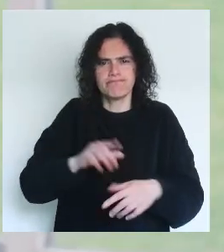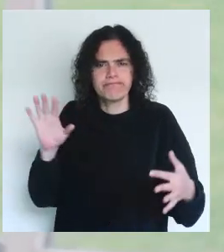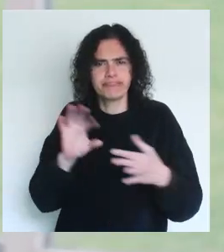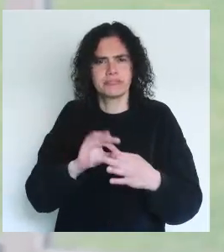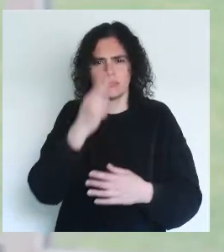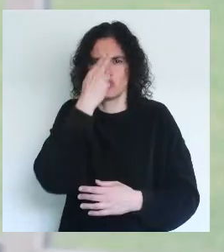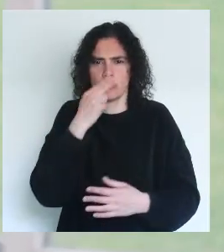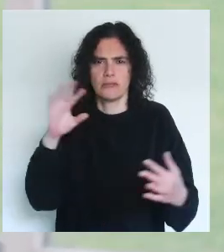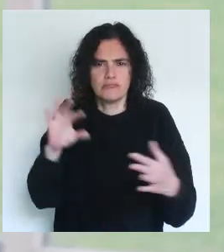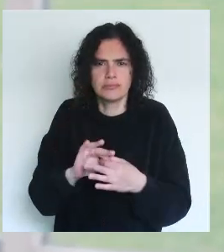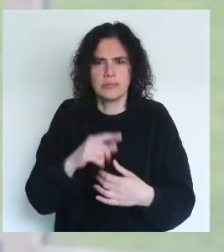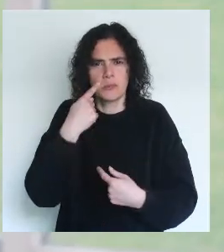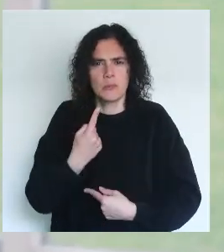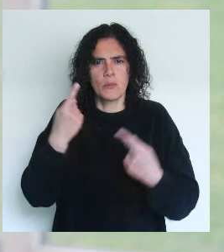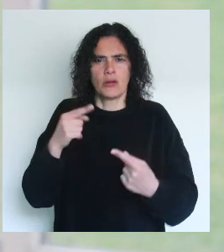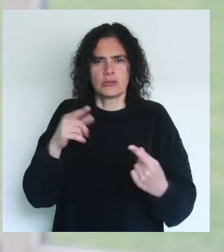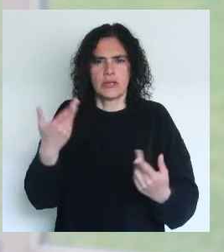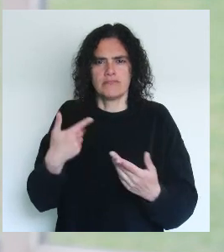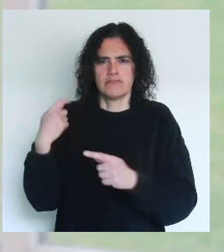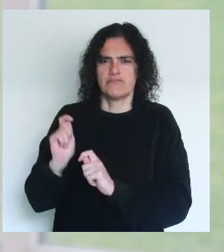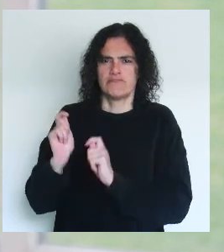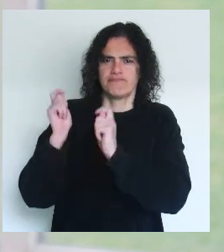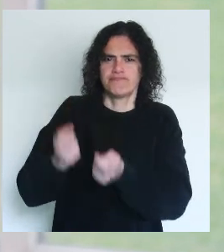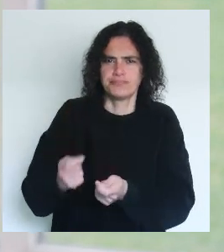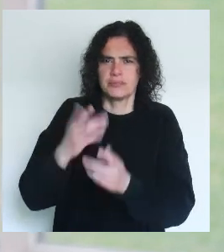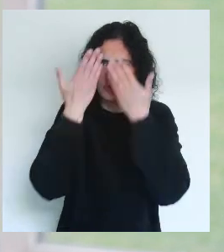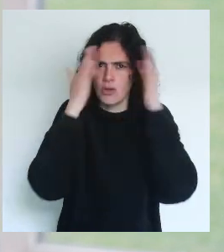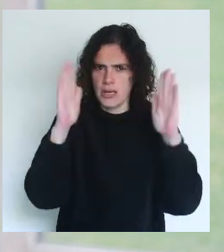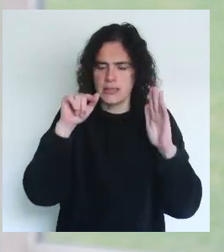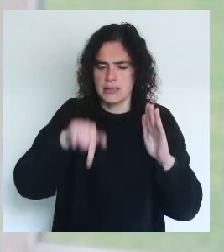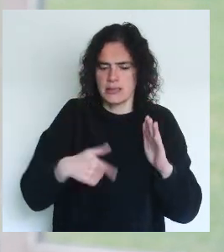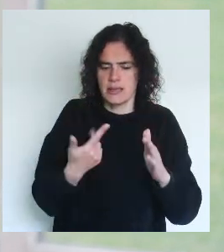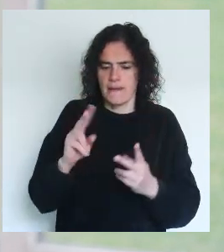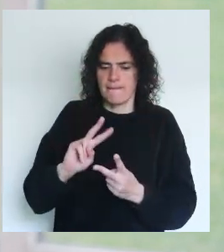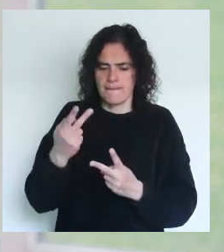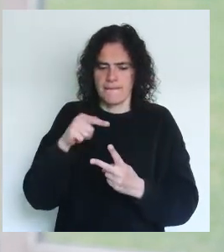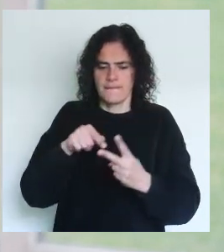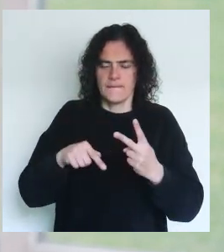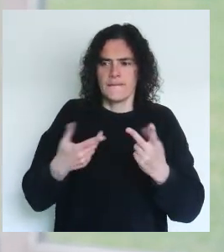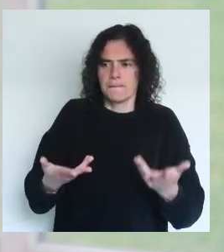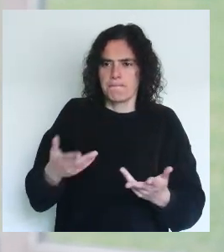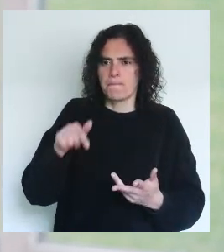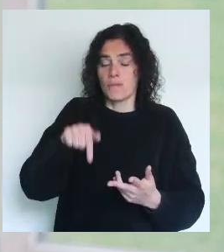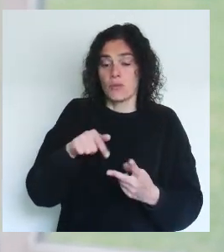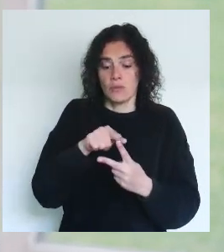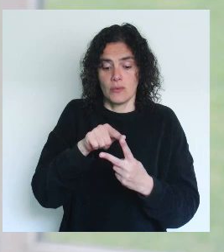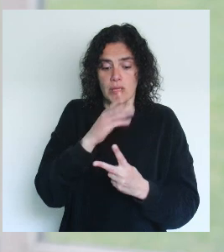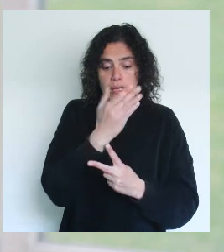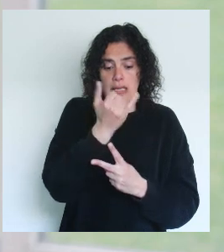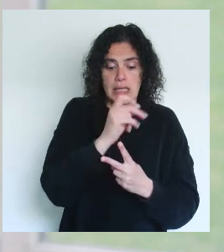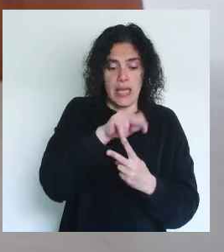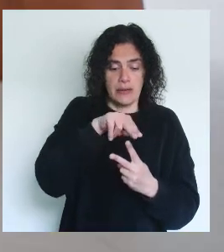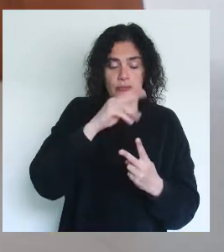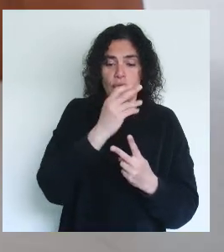to history, his reflection on the legacy of democracy from Beuys to Jan